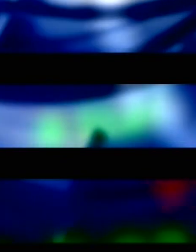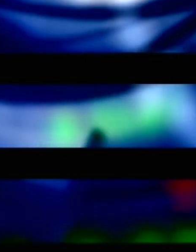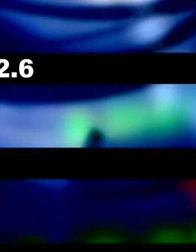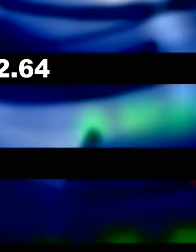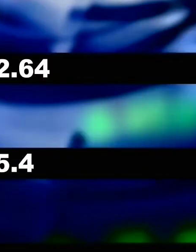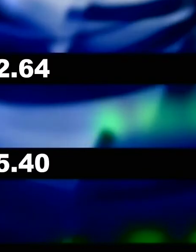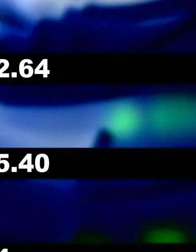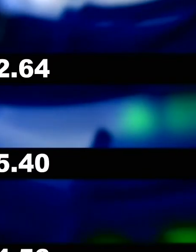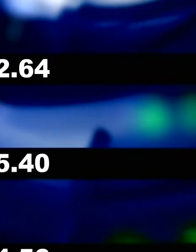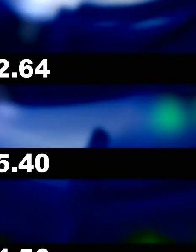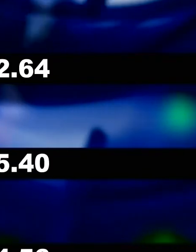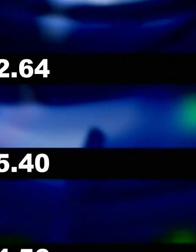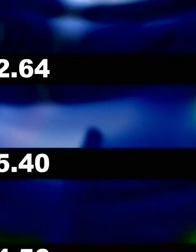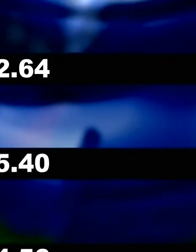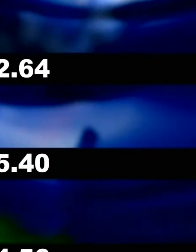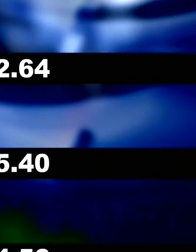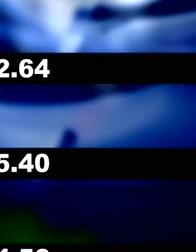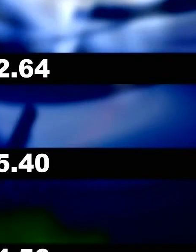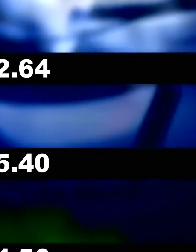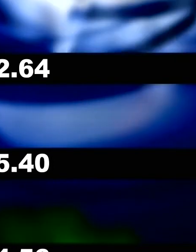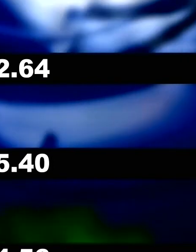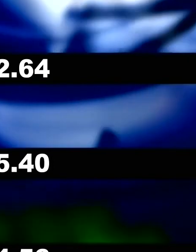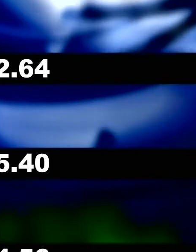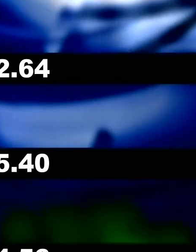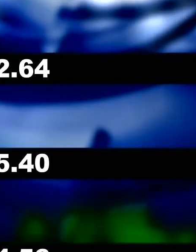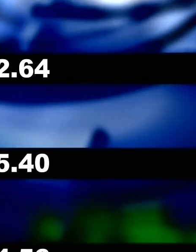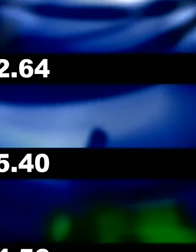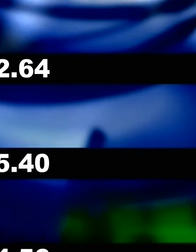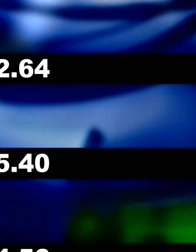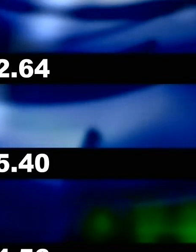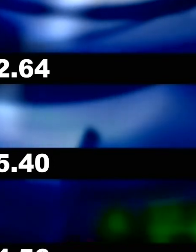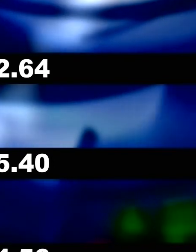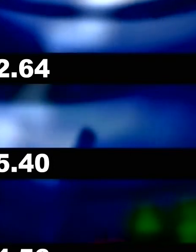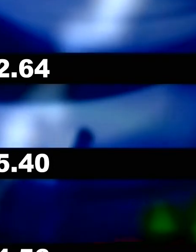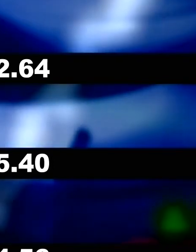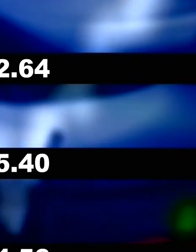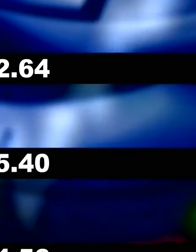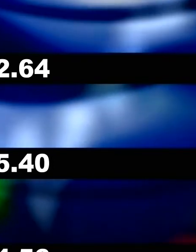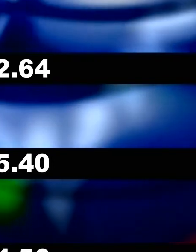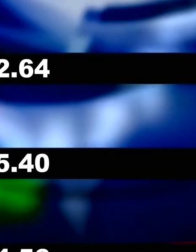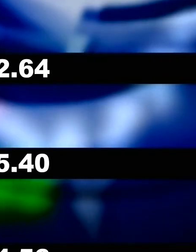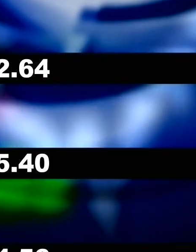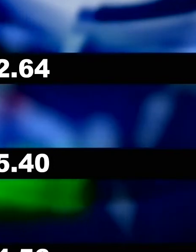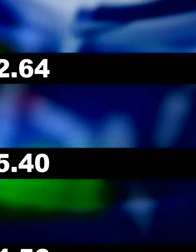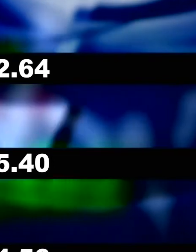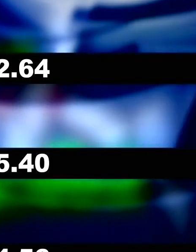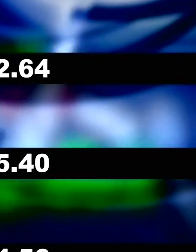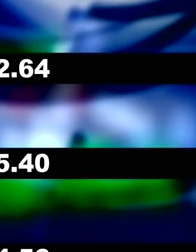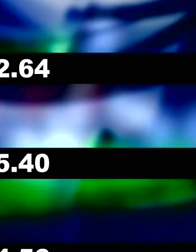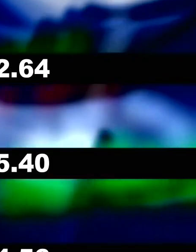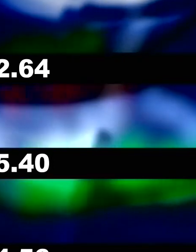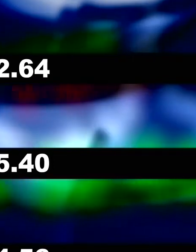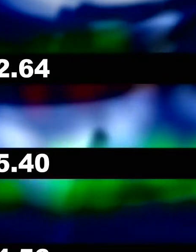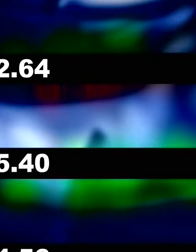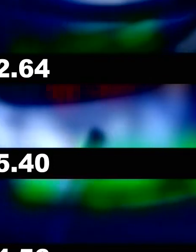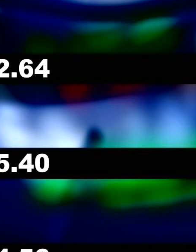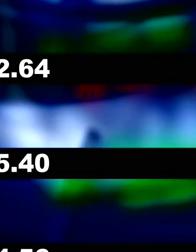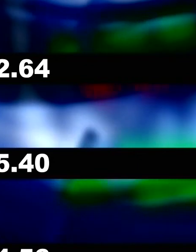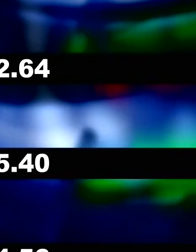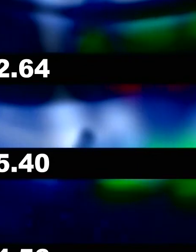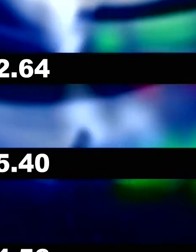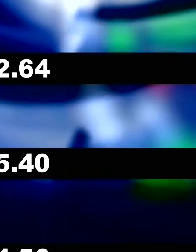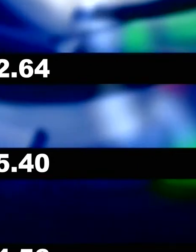1,912,553 units. In Trinidad and Tobago, NTB Financial Group Limited was the volume leader